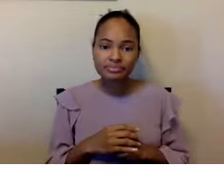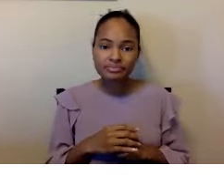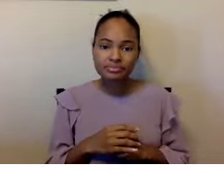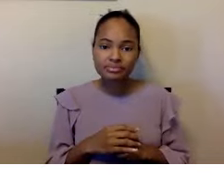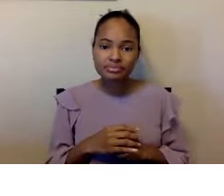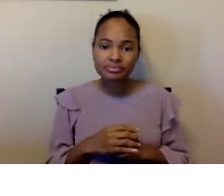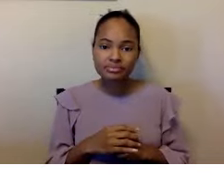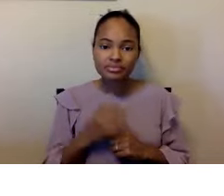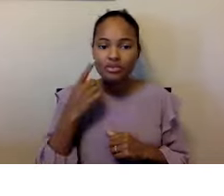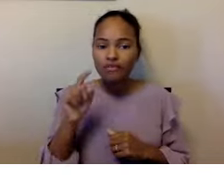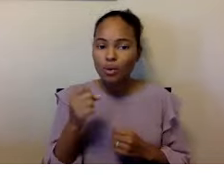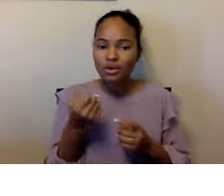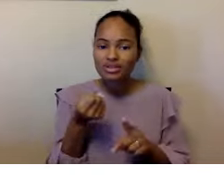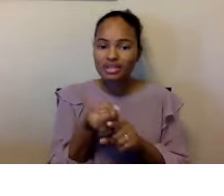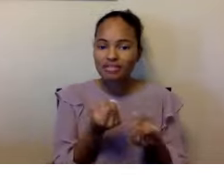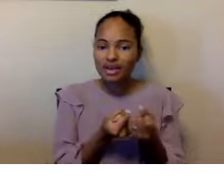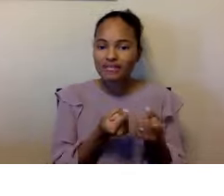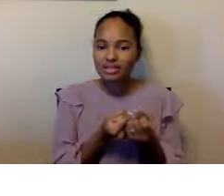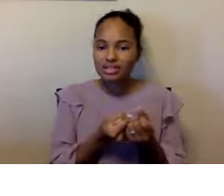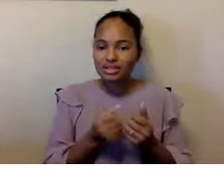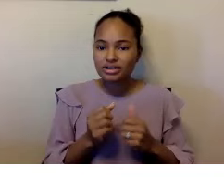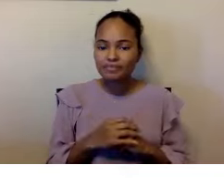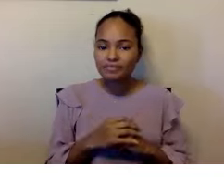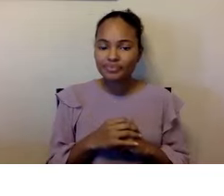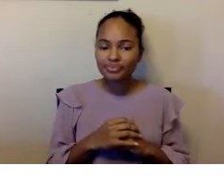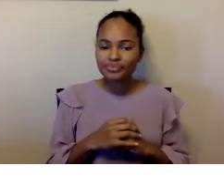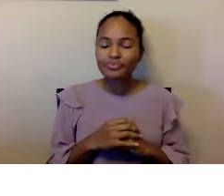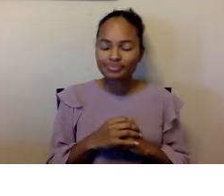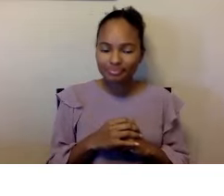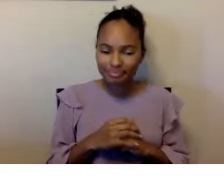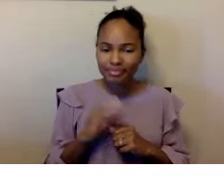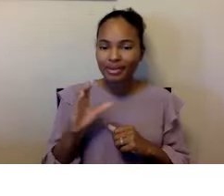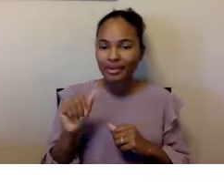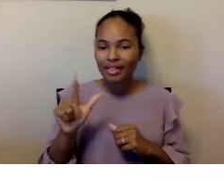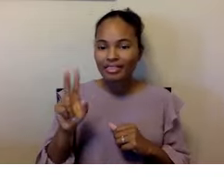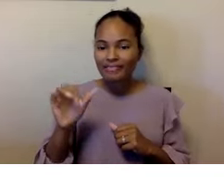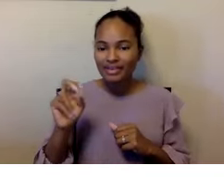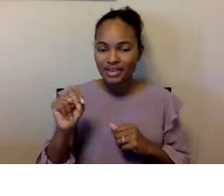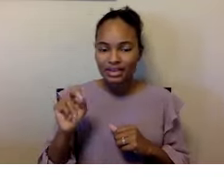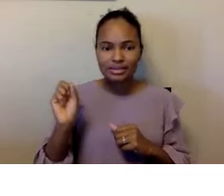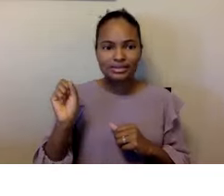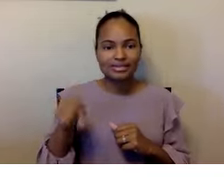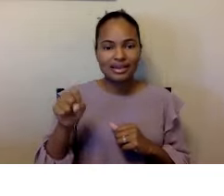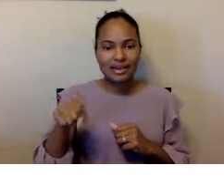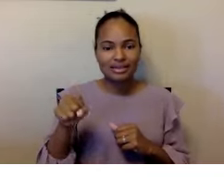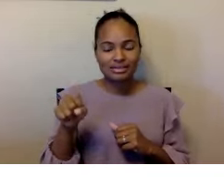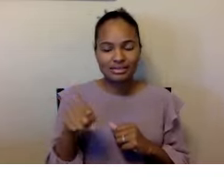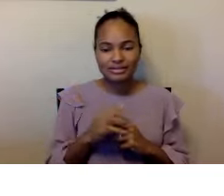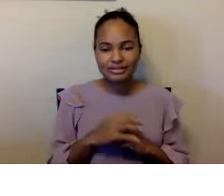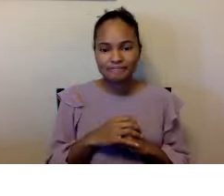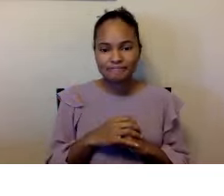in the self-advocacy movement? Yes, I feel like it's been